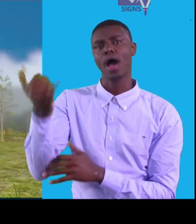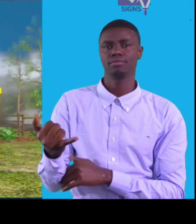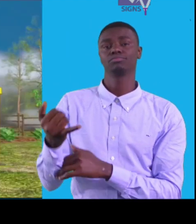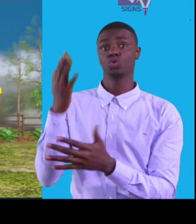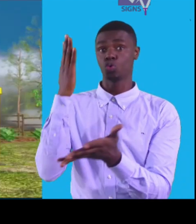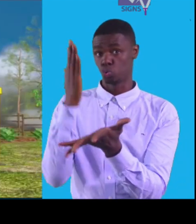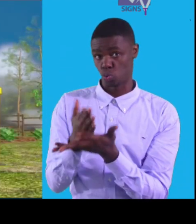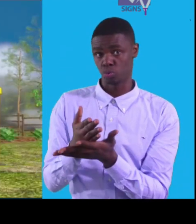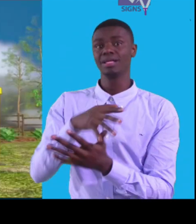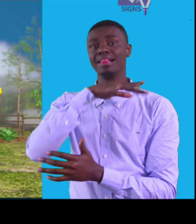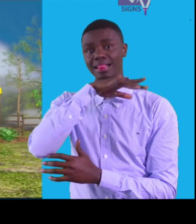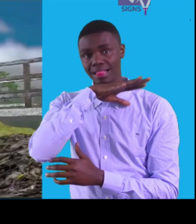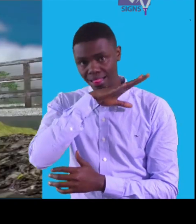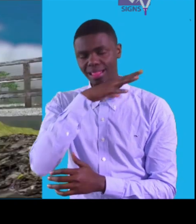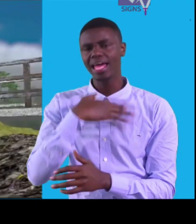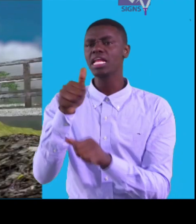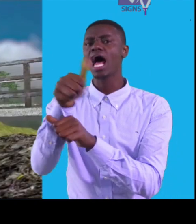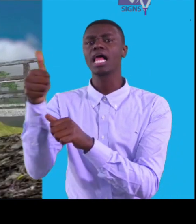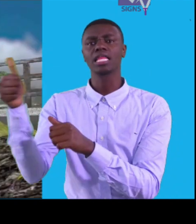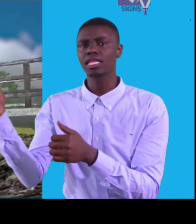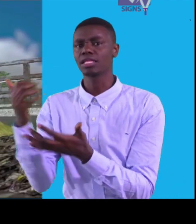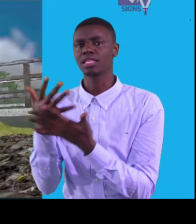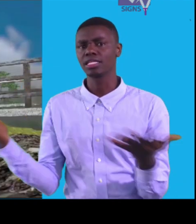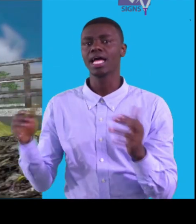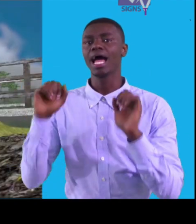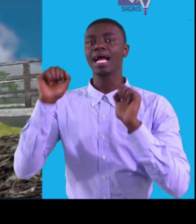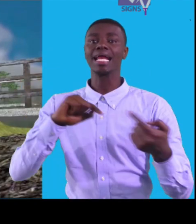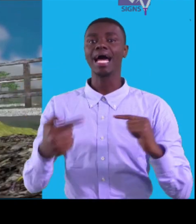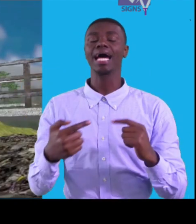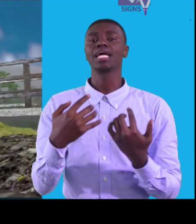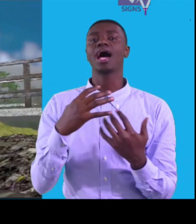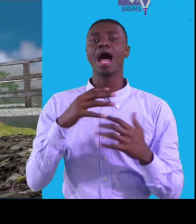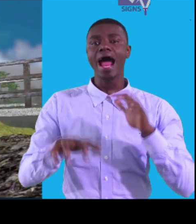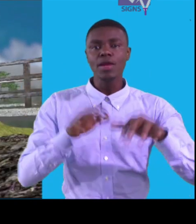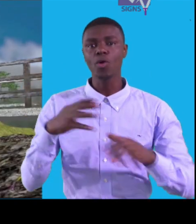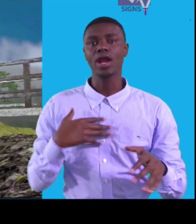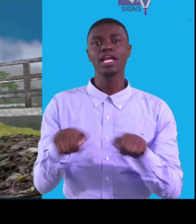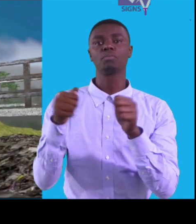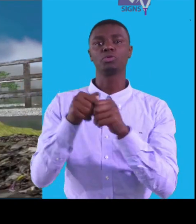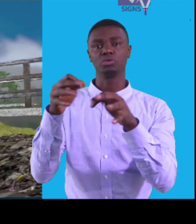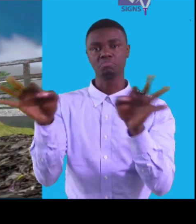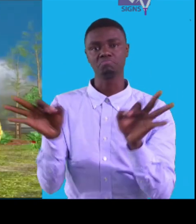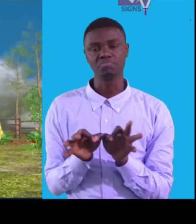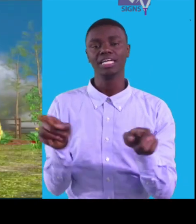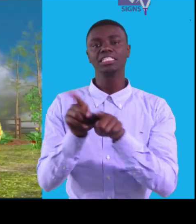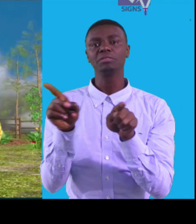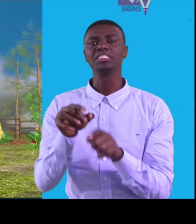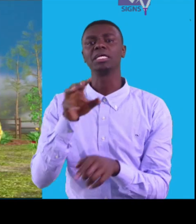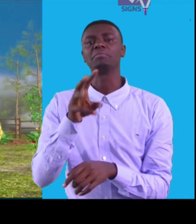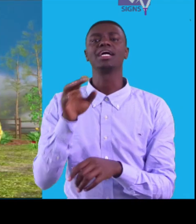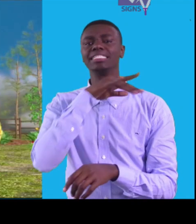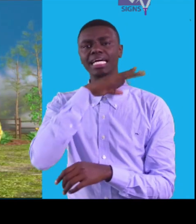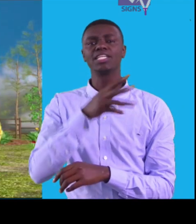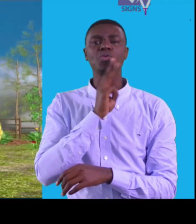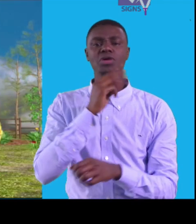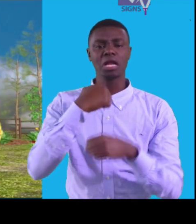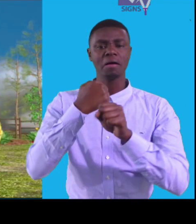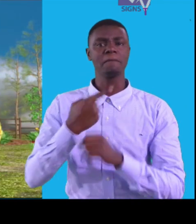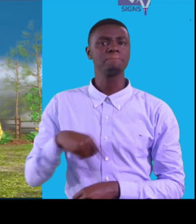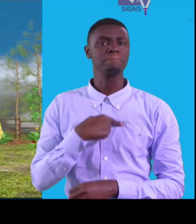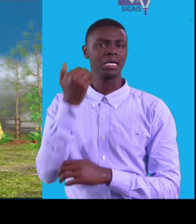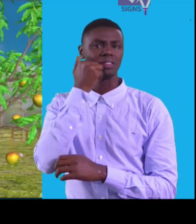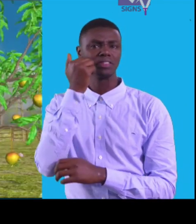here? Absolutely. Rusty cans and other litter can hurt animals and pollute the ground, just like dirty water